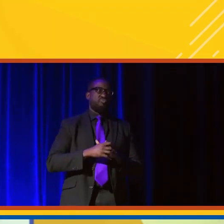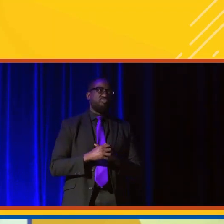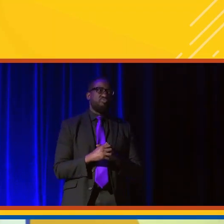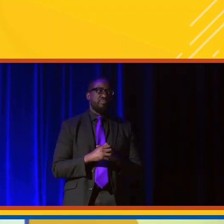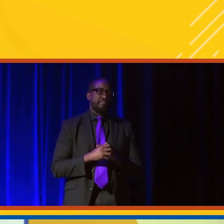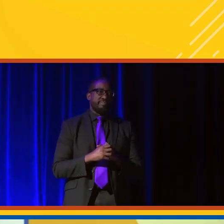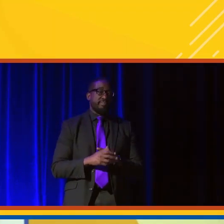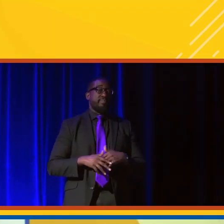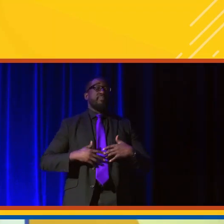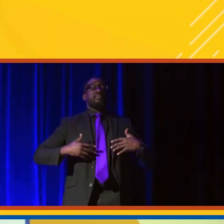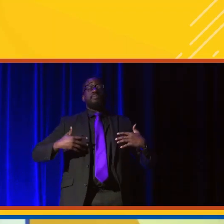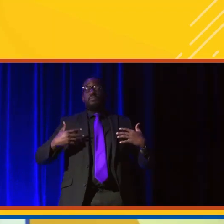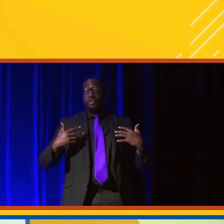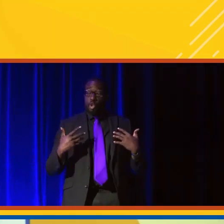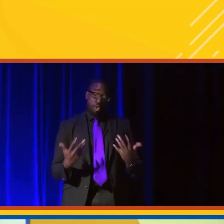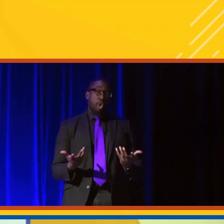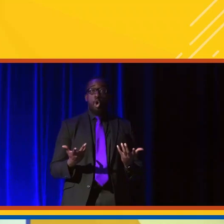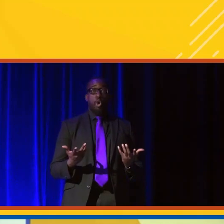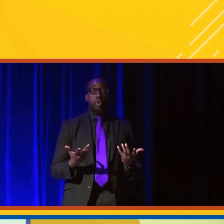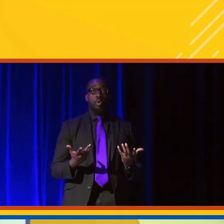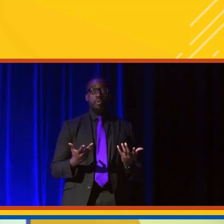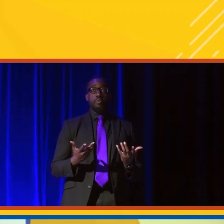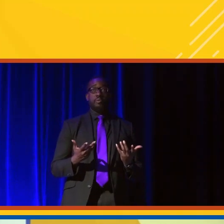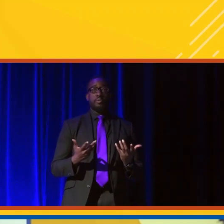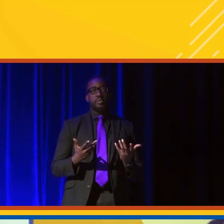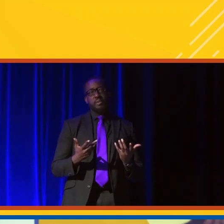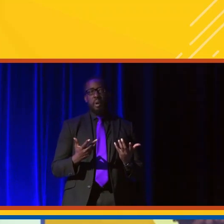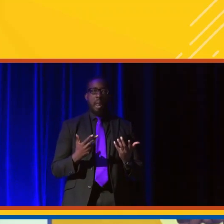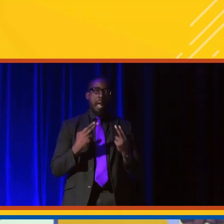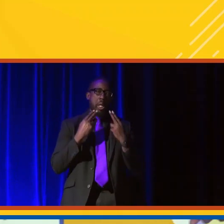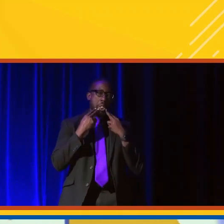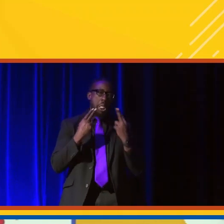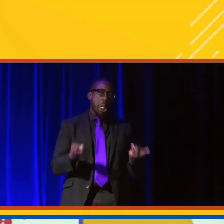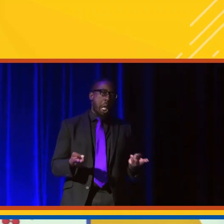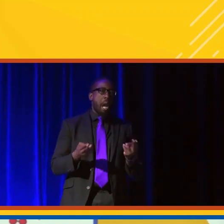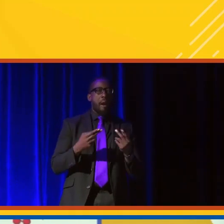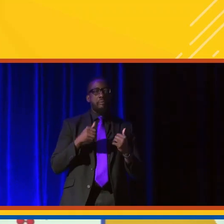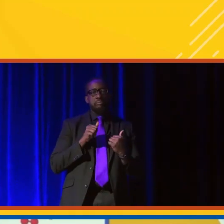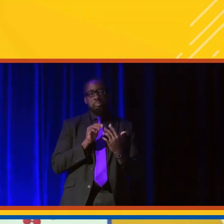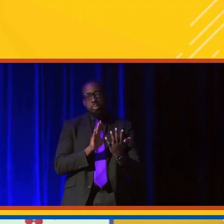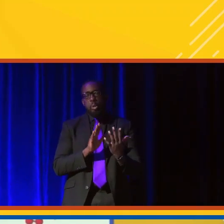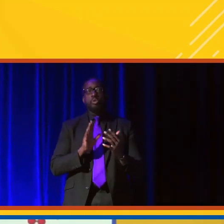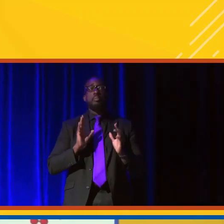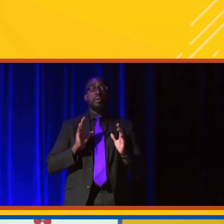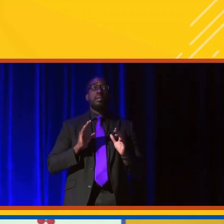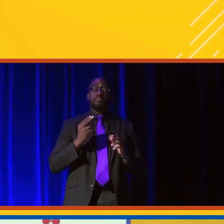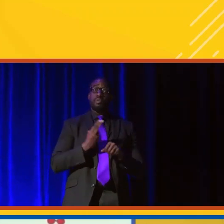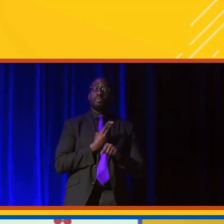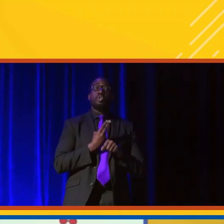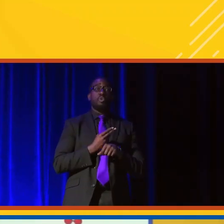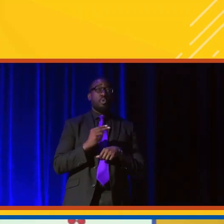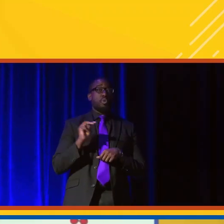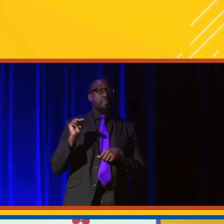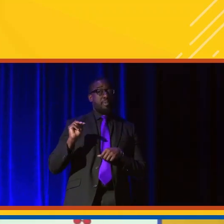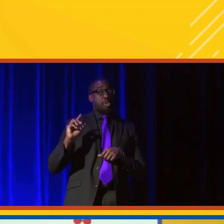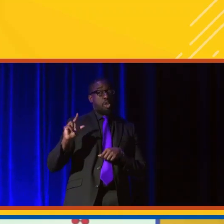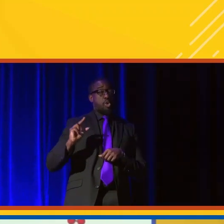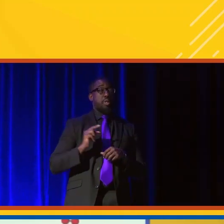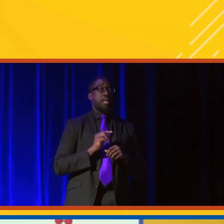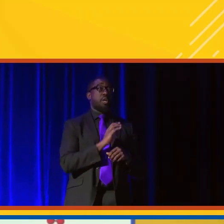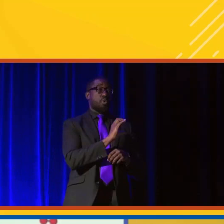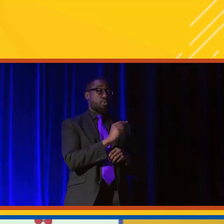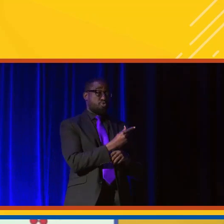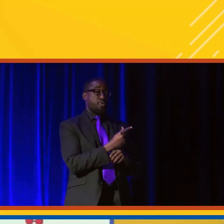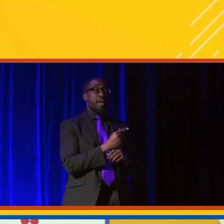So this is again, I said a naive kind of brute force way, but you can actually use machine learning and coarse grain to develop intuition